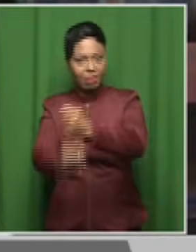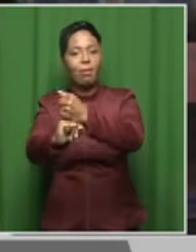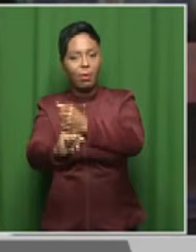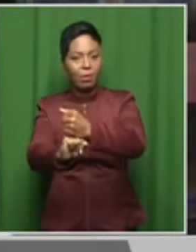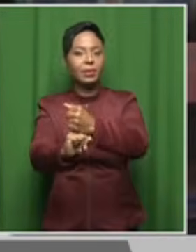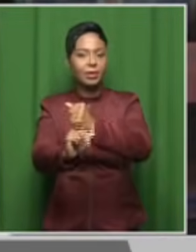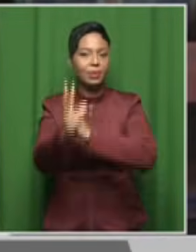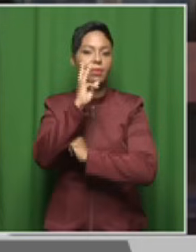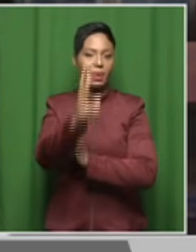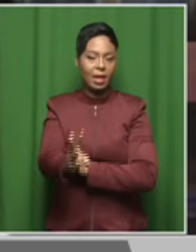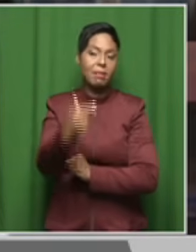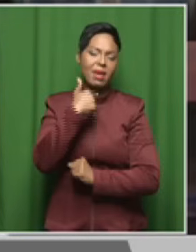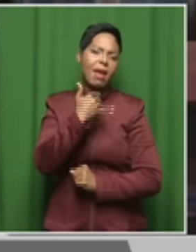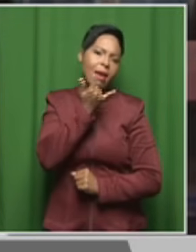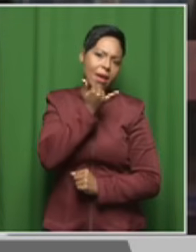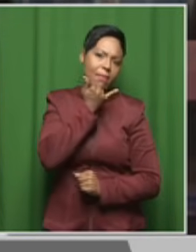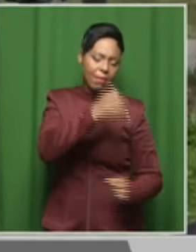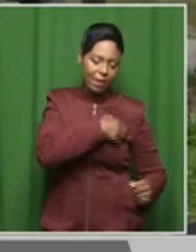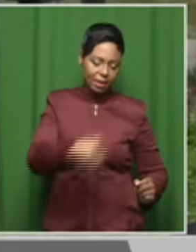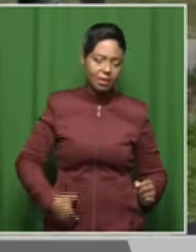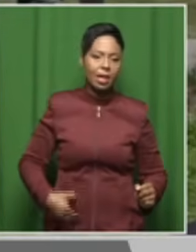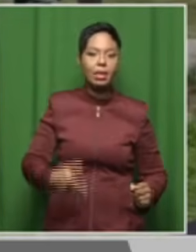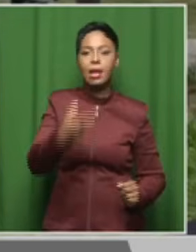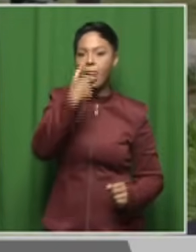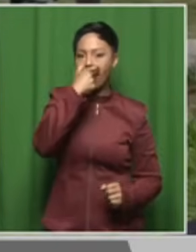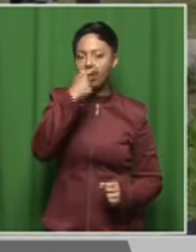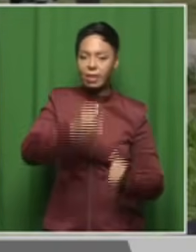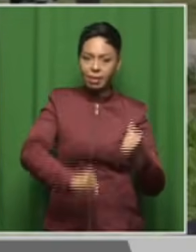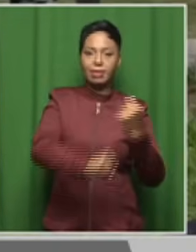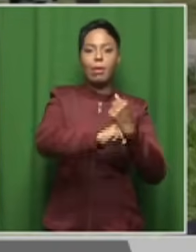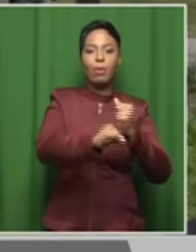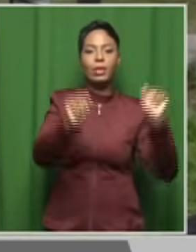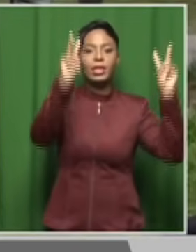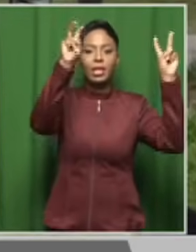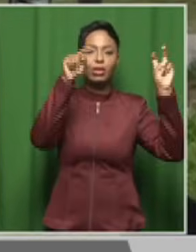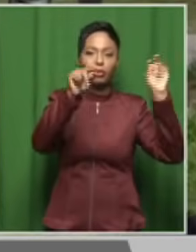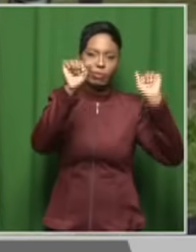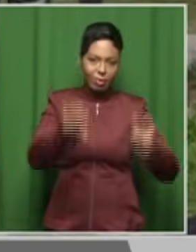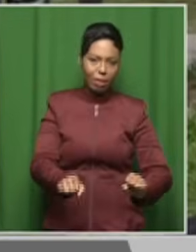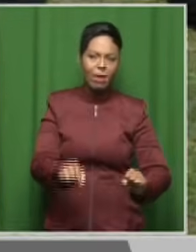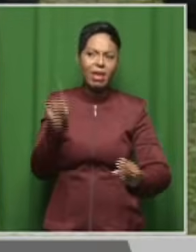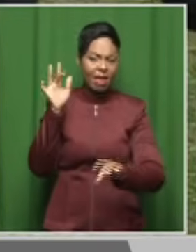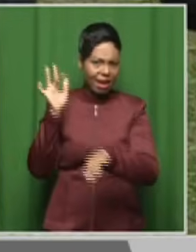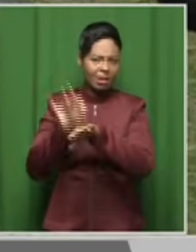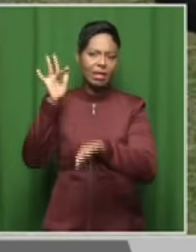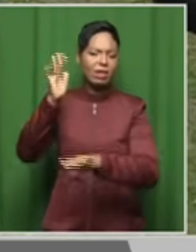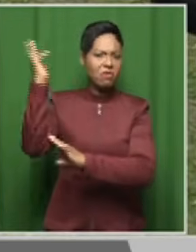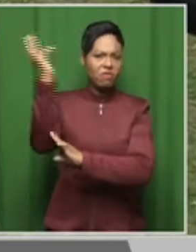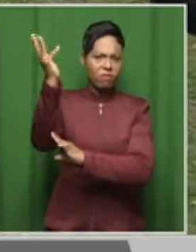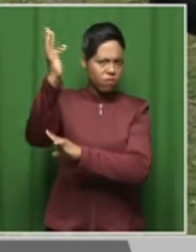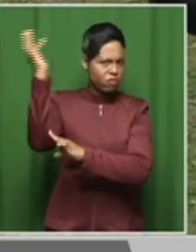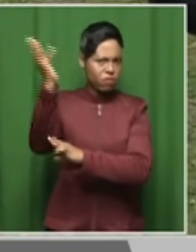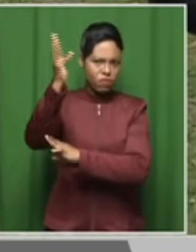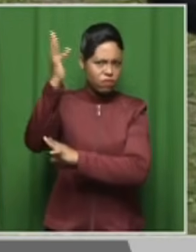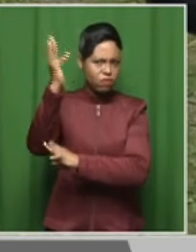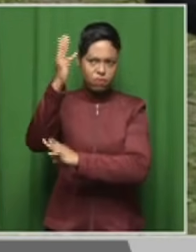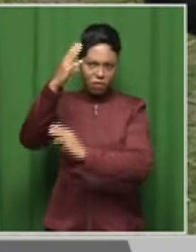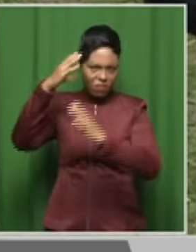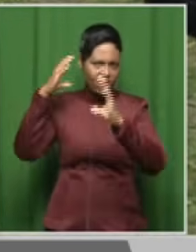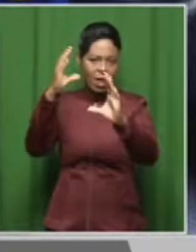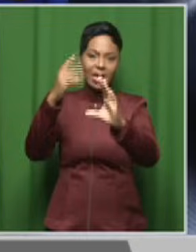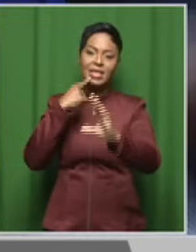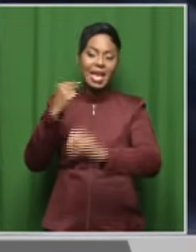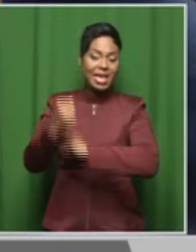that President Ramaphosa supports it with such vigor. He touched on the fact that the decision should have been made 30 years